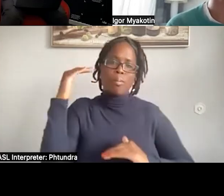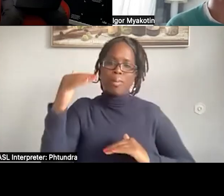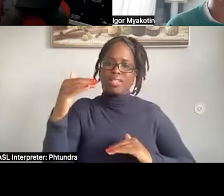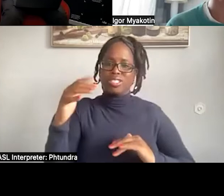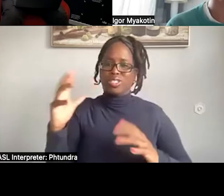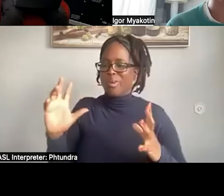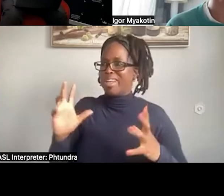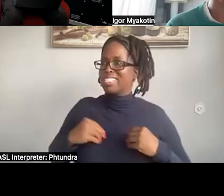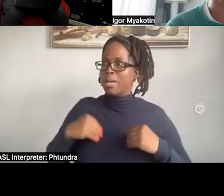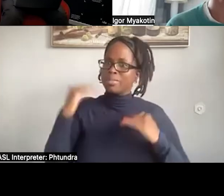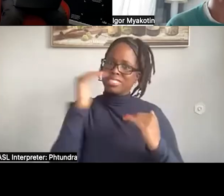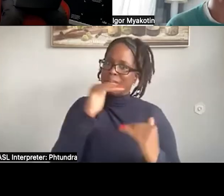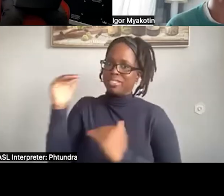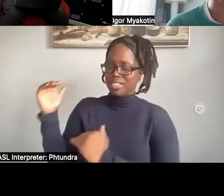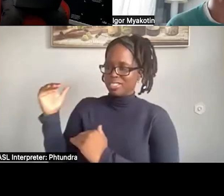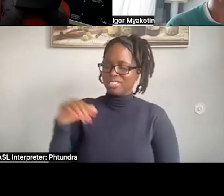certain